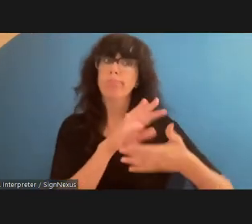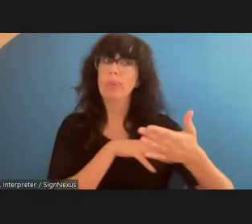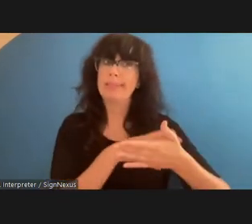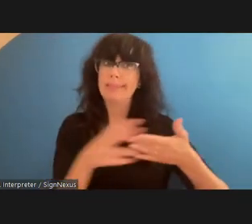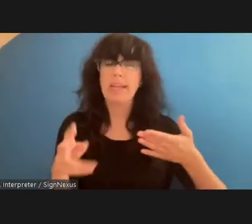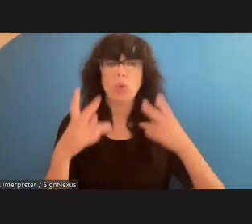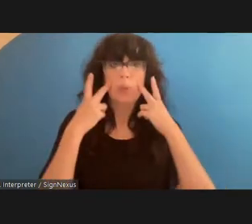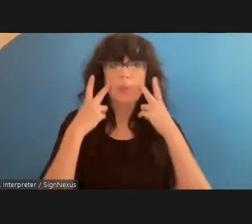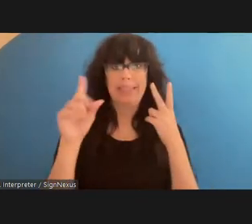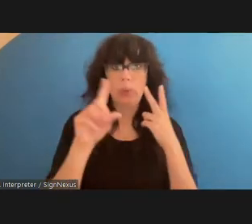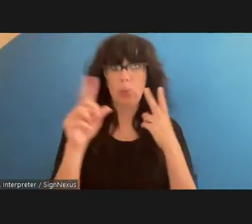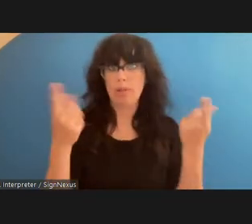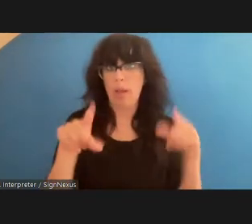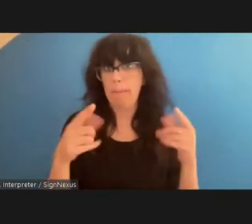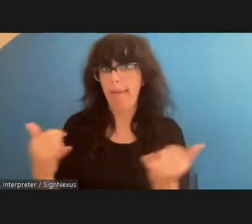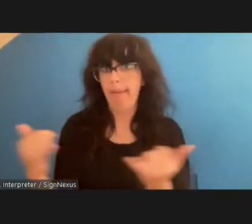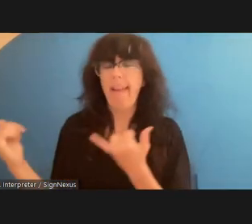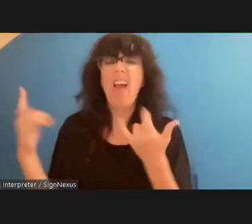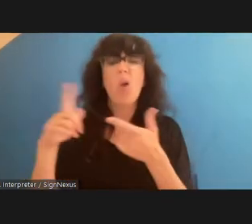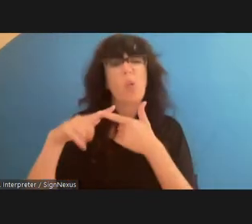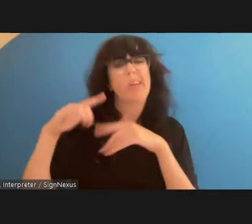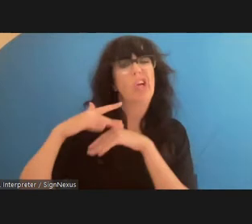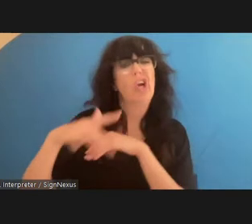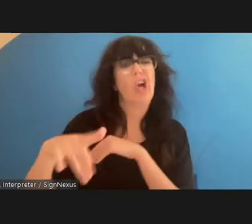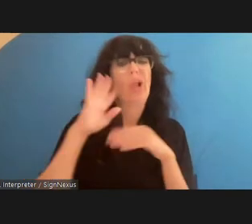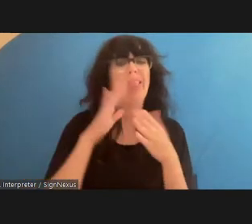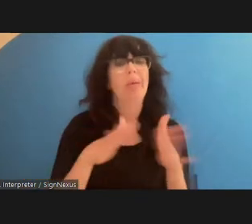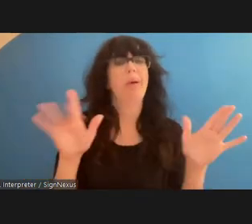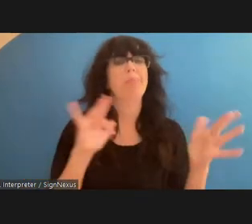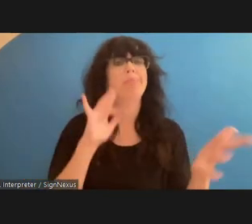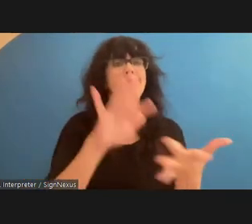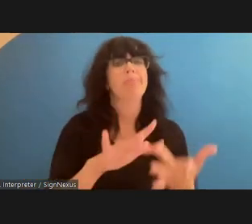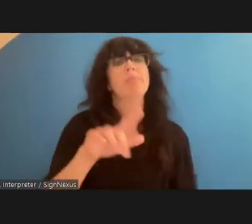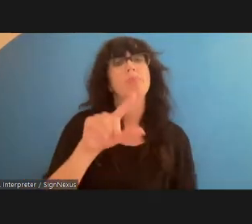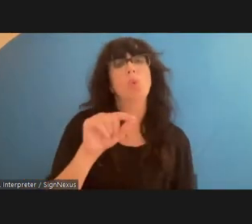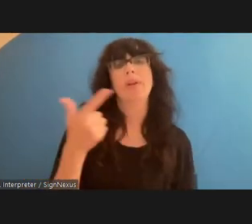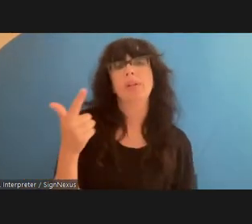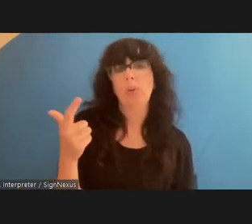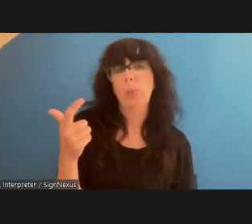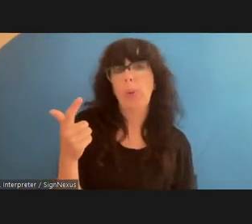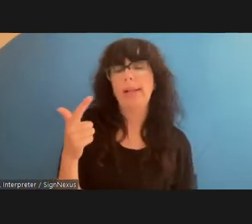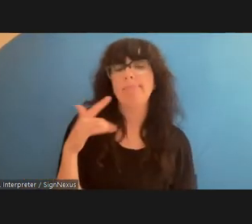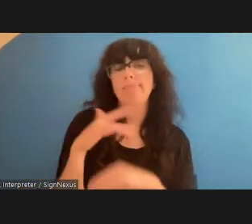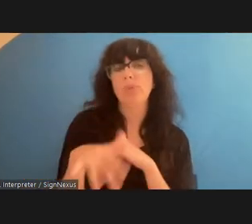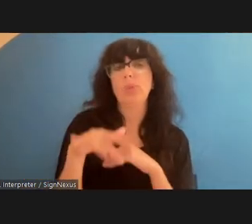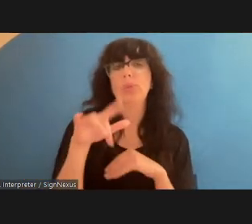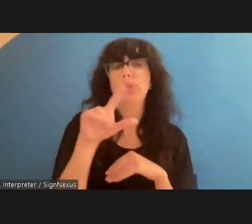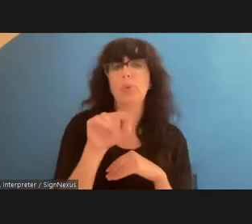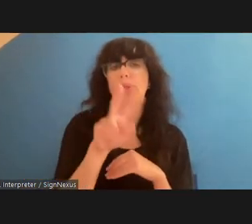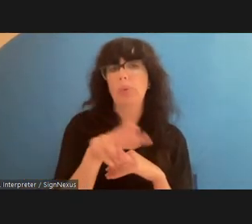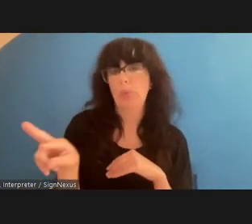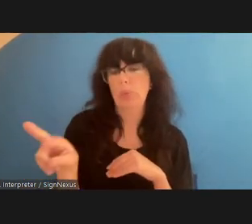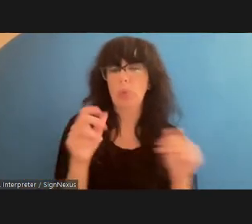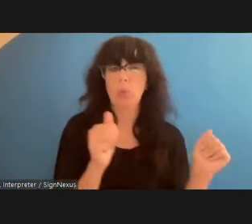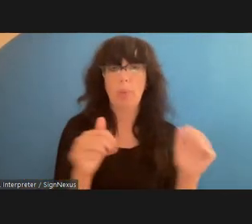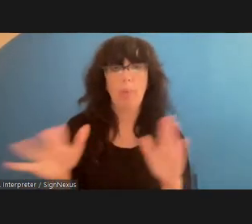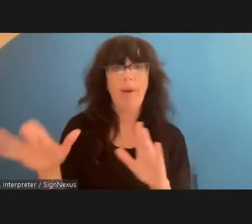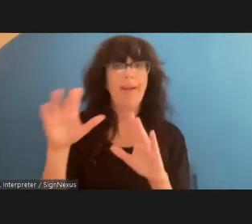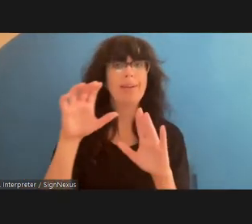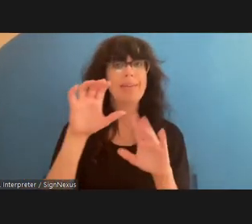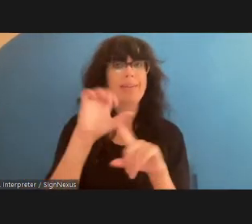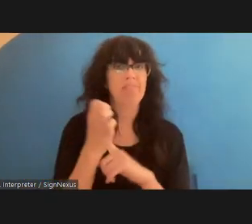currently are we did our early public outreach in 2021 and early 2022 we prepared the environmental